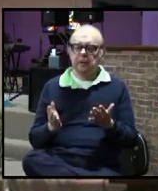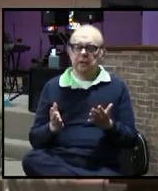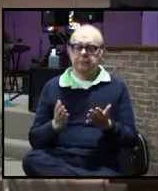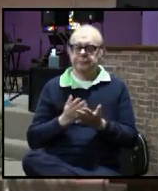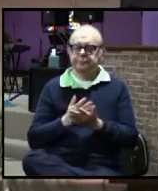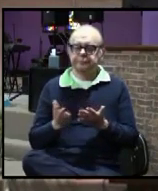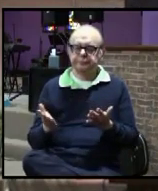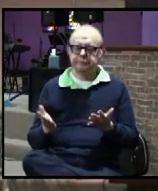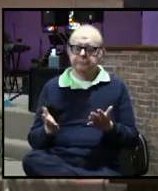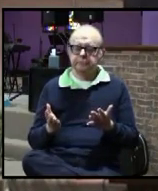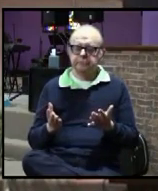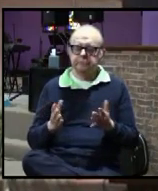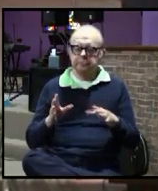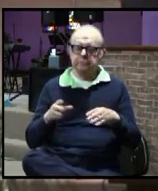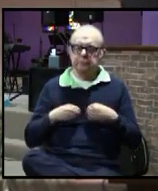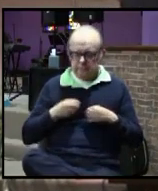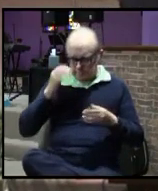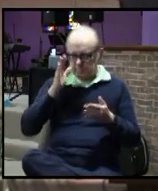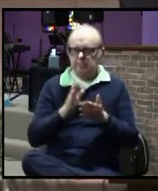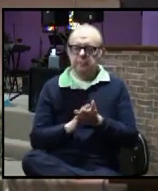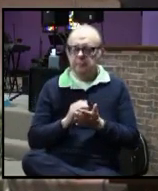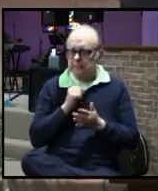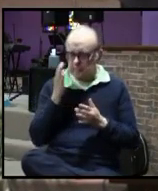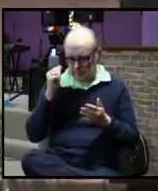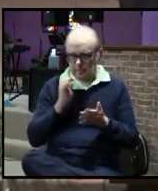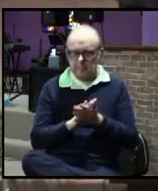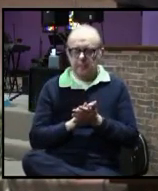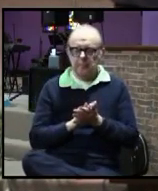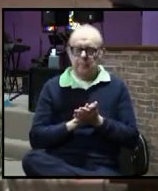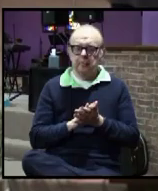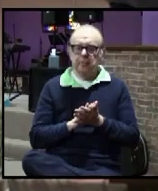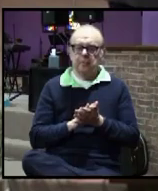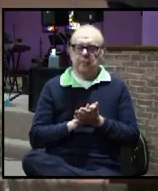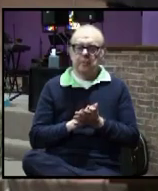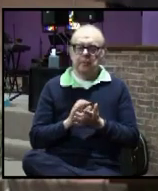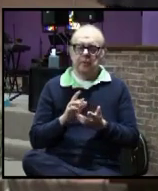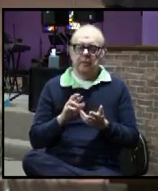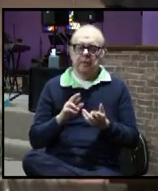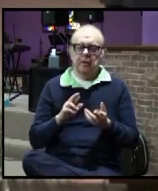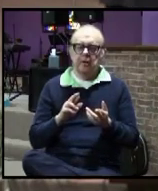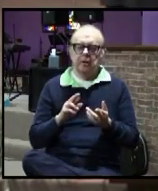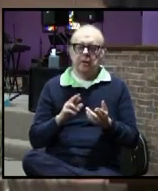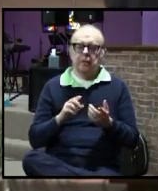there's something that you have come to believe that not only do you believe, but it radically changes the way that you live.